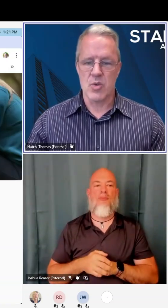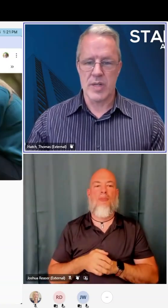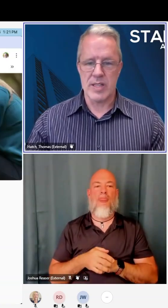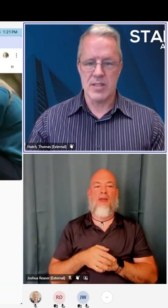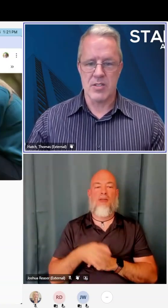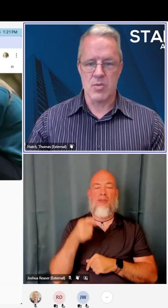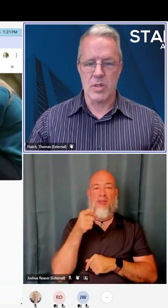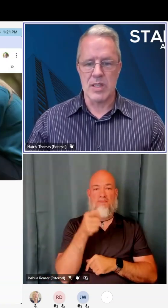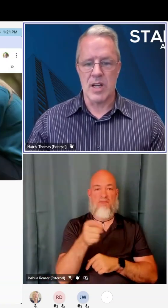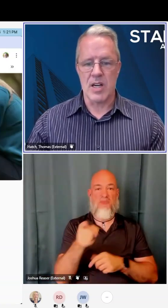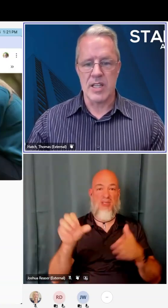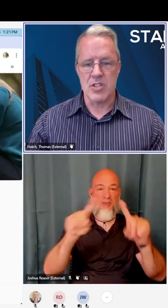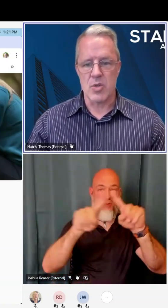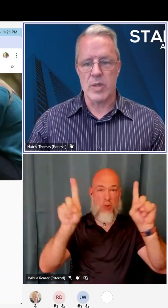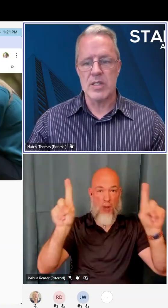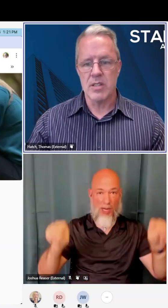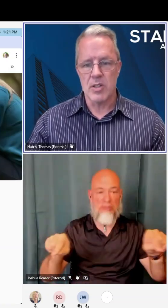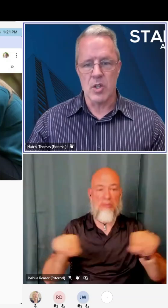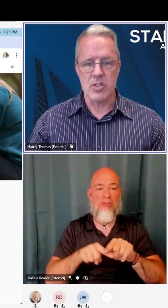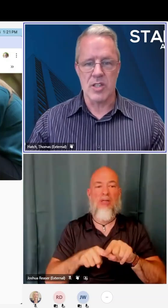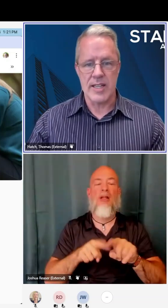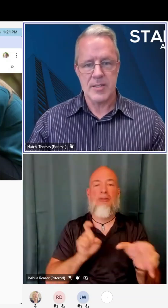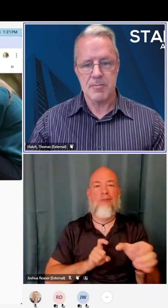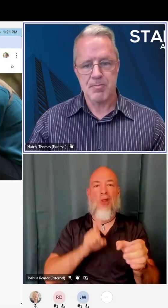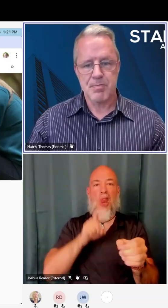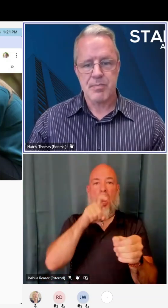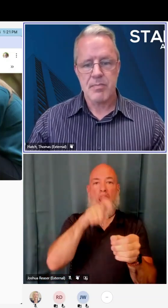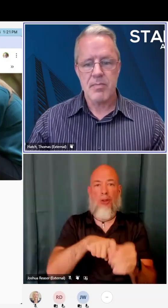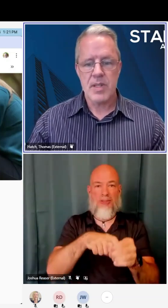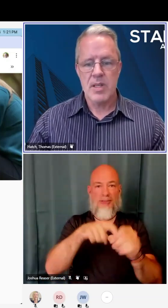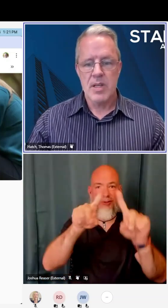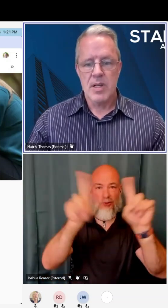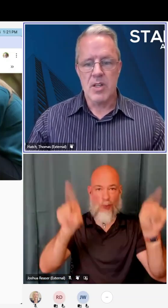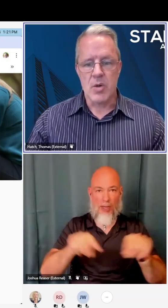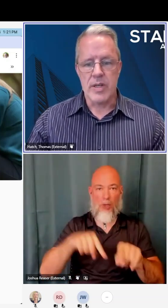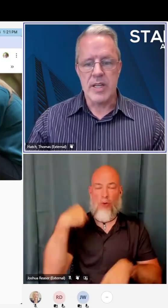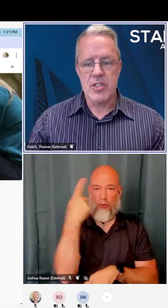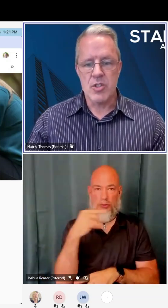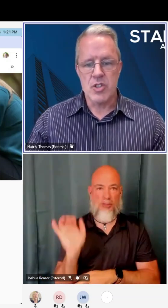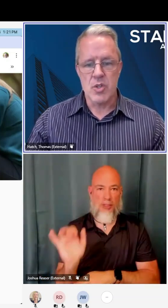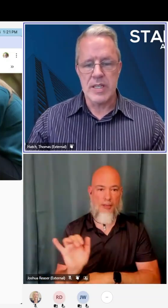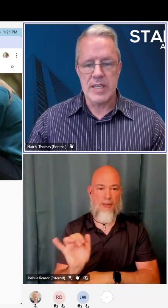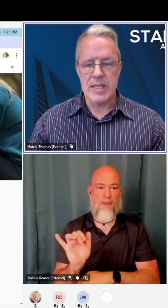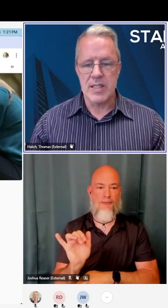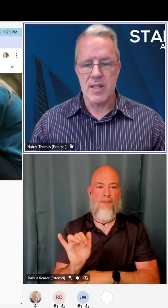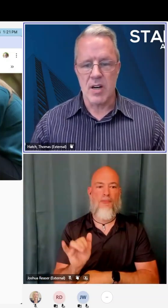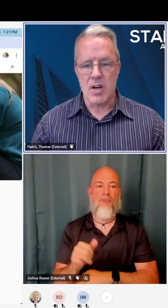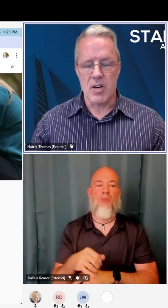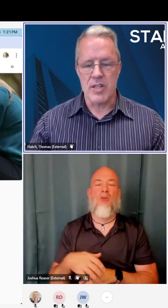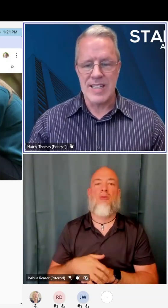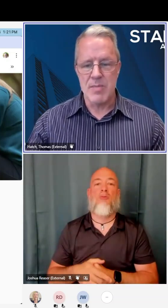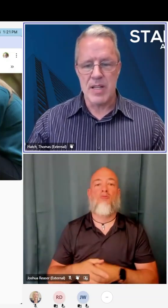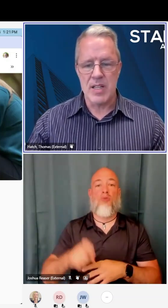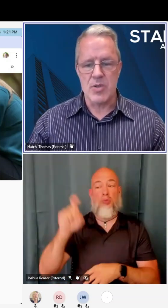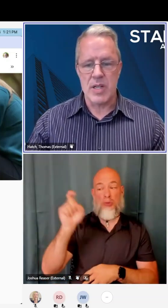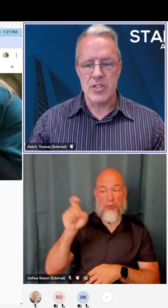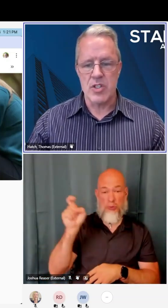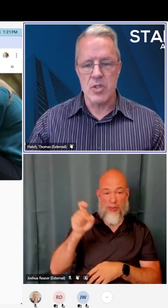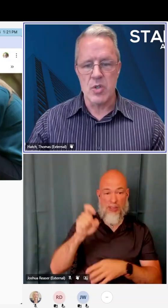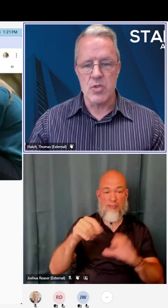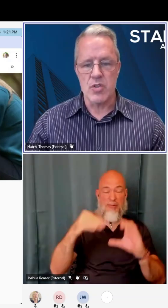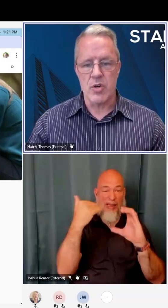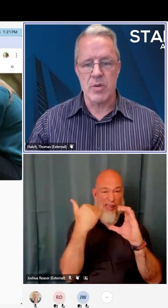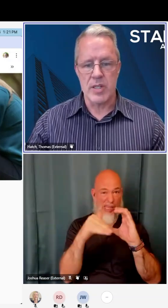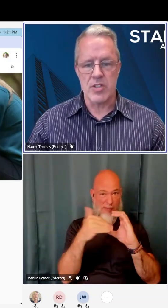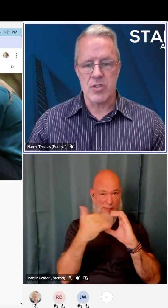this screen. This is what the login screen looks like. The credentials you would need are the email address